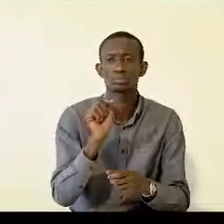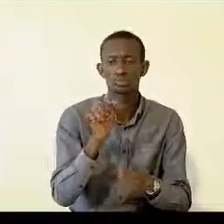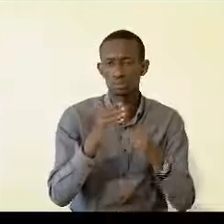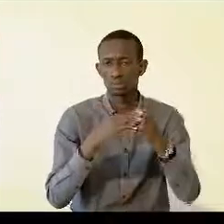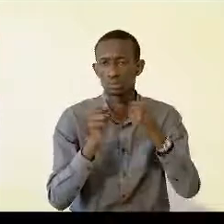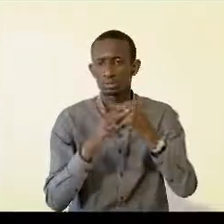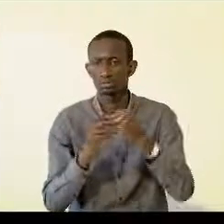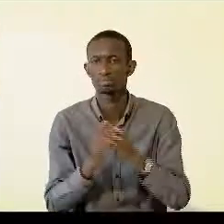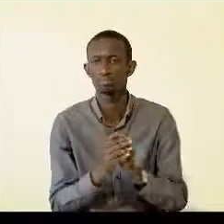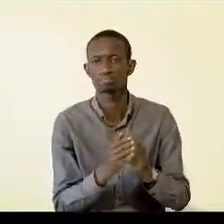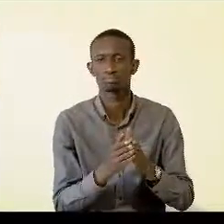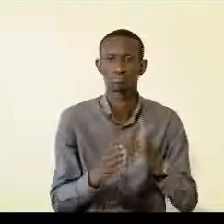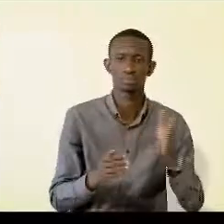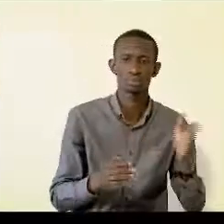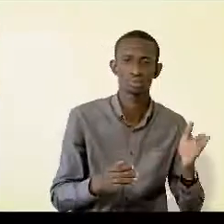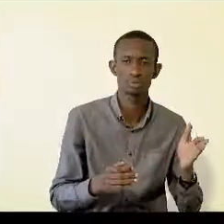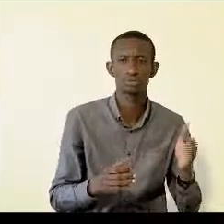0.97 to